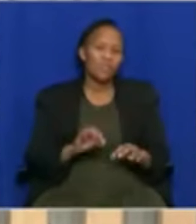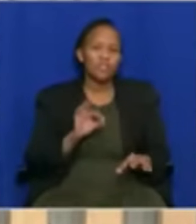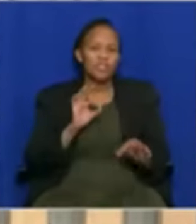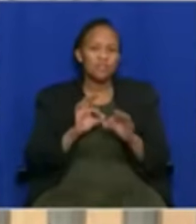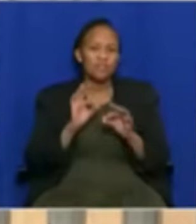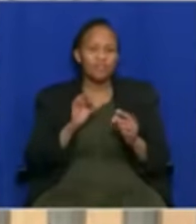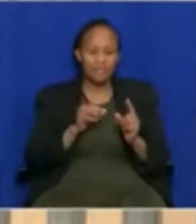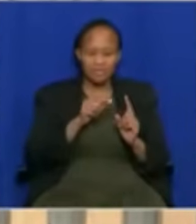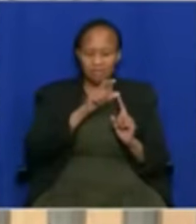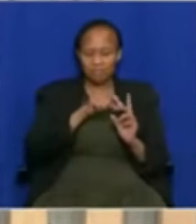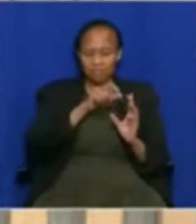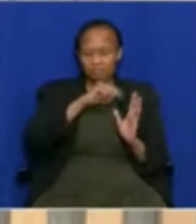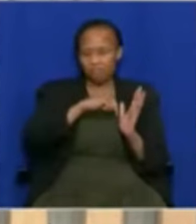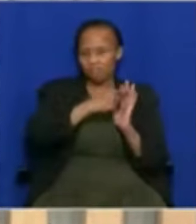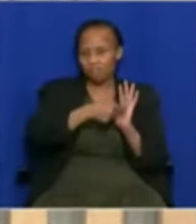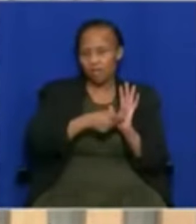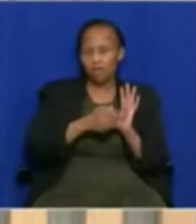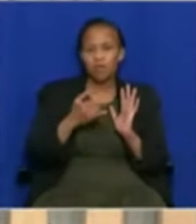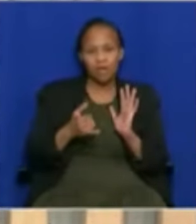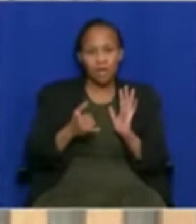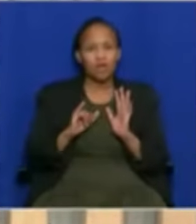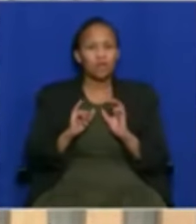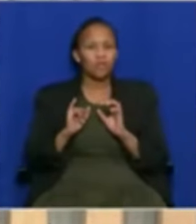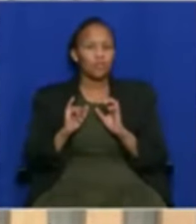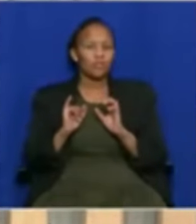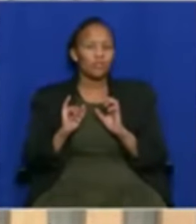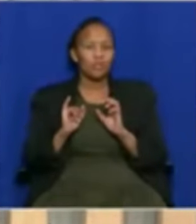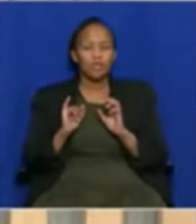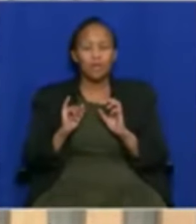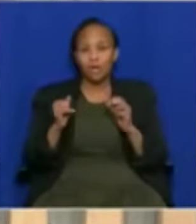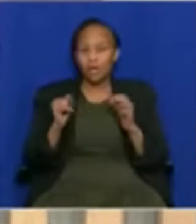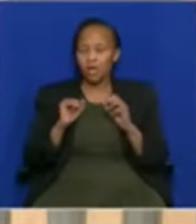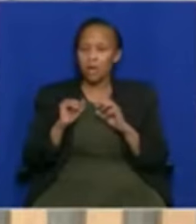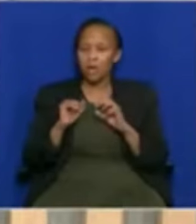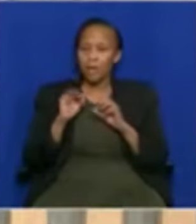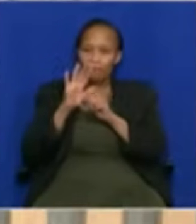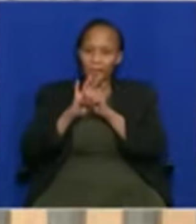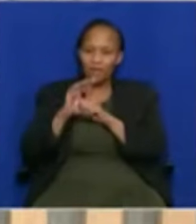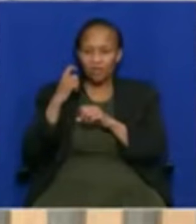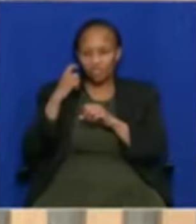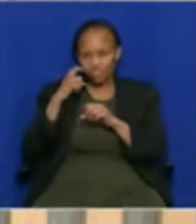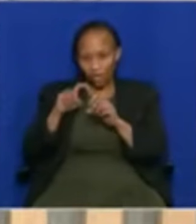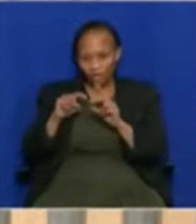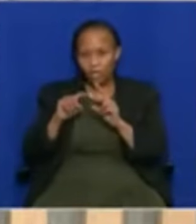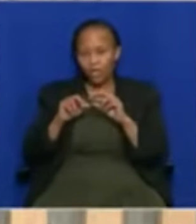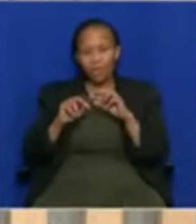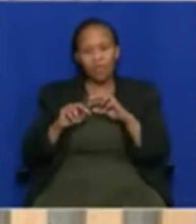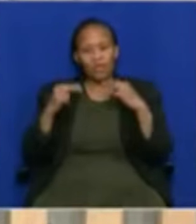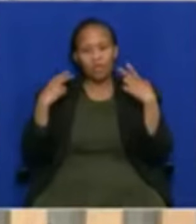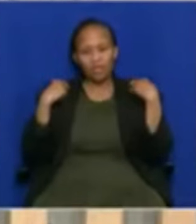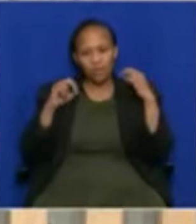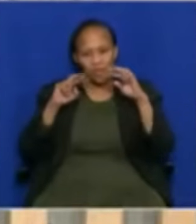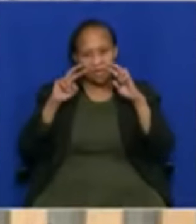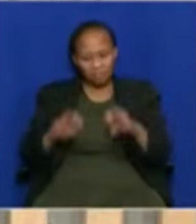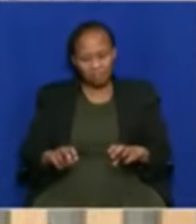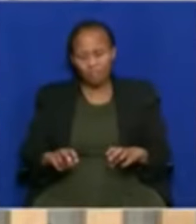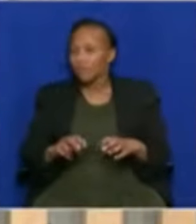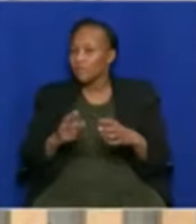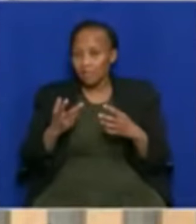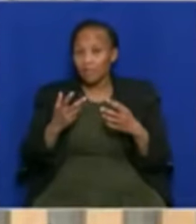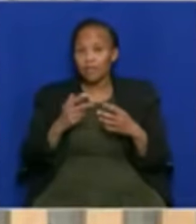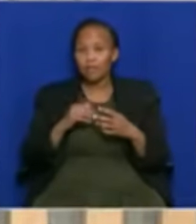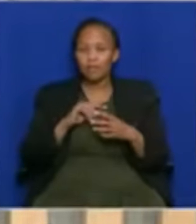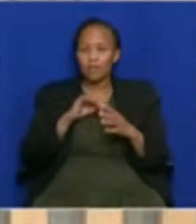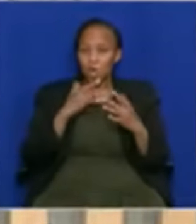security clearances and vetting is concerned. That's what you're saying. Yes. It may very well have started somewhere. And those files exist in